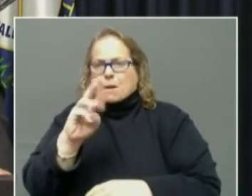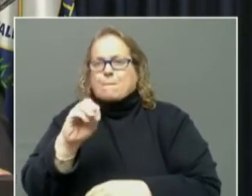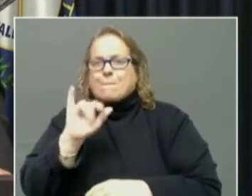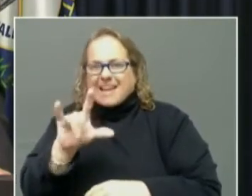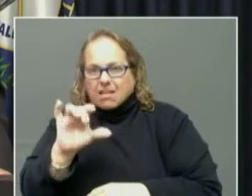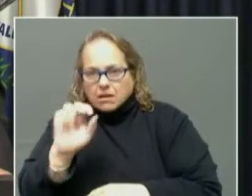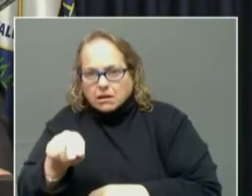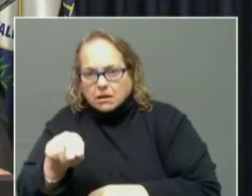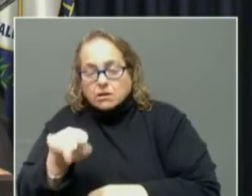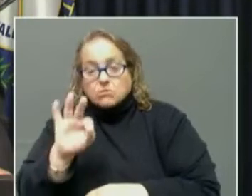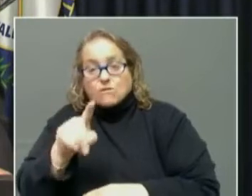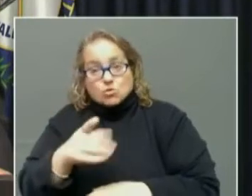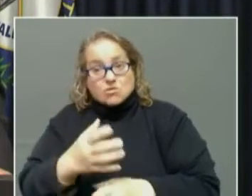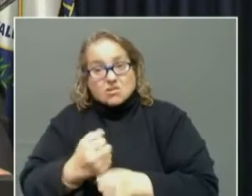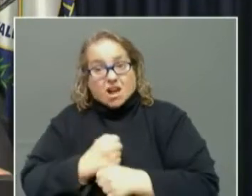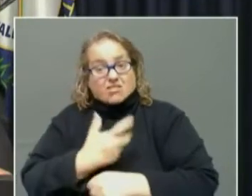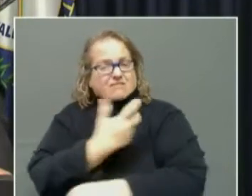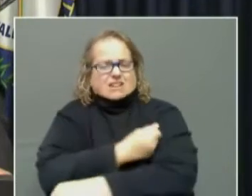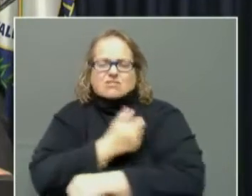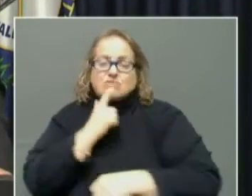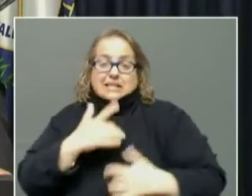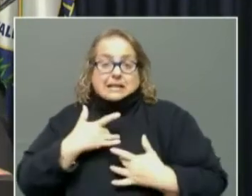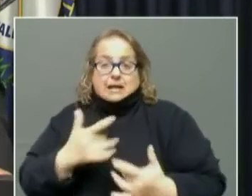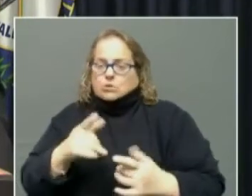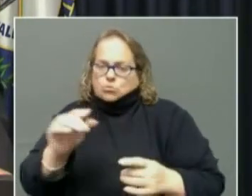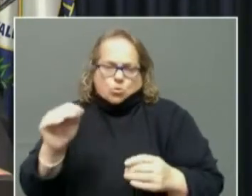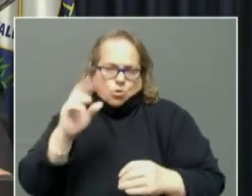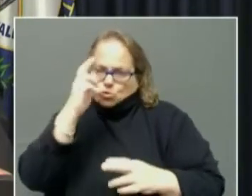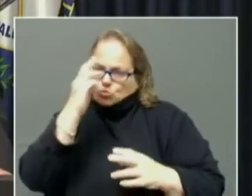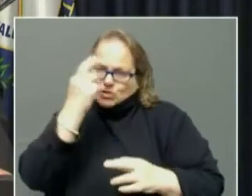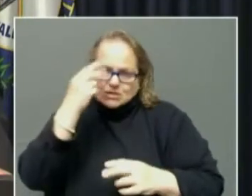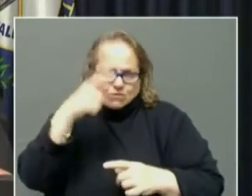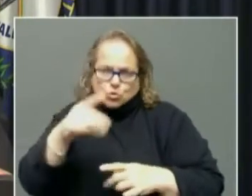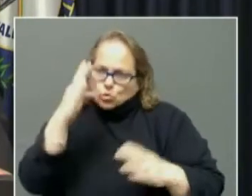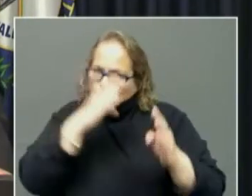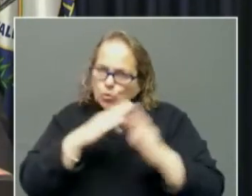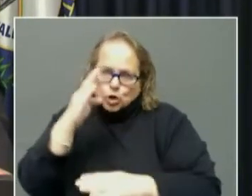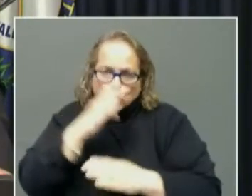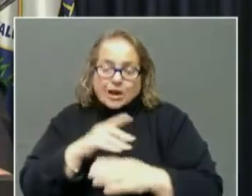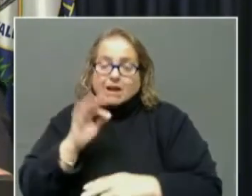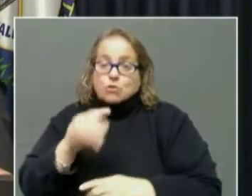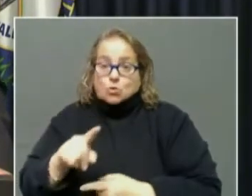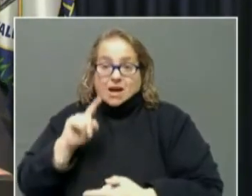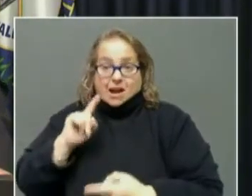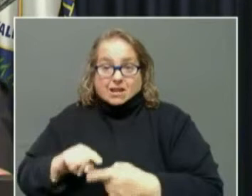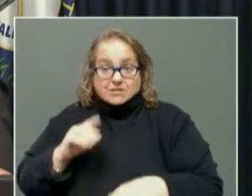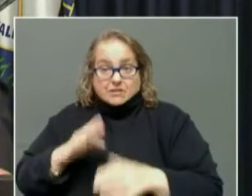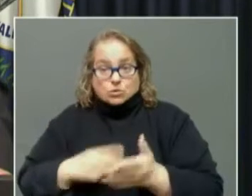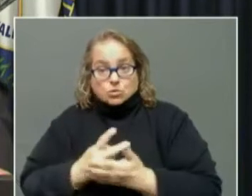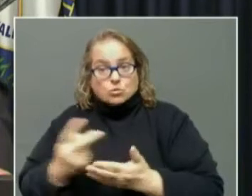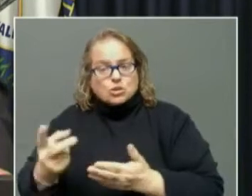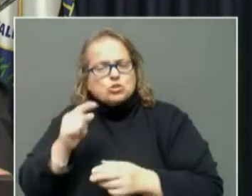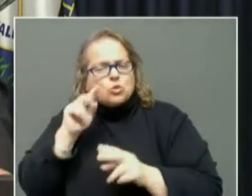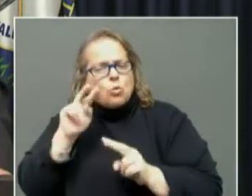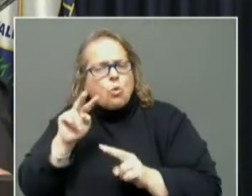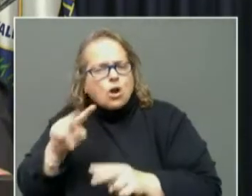likely no reason to worry. If you're less than 2 weeks, just watch for certain signs that, again, Dr. Stack will